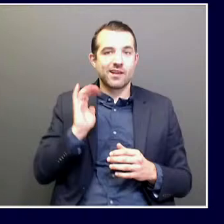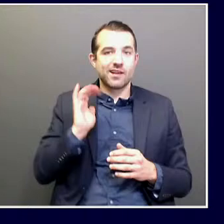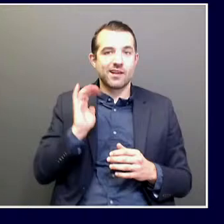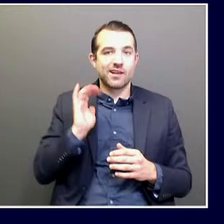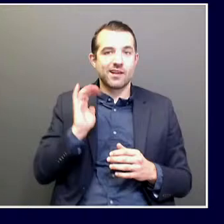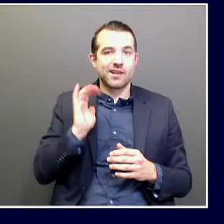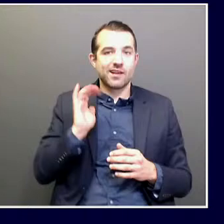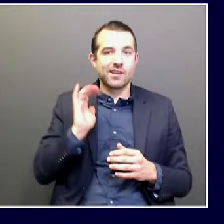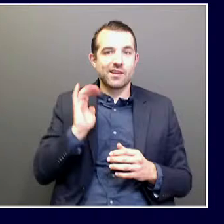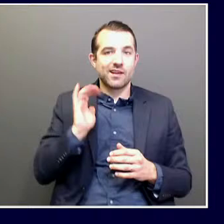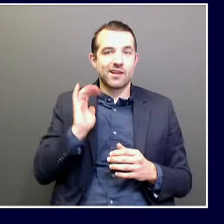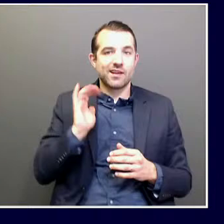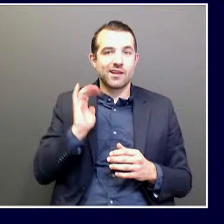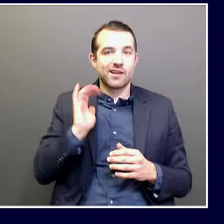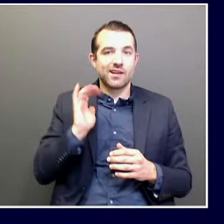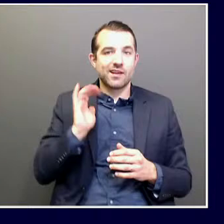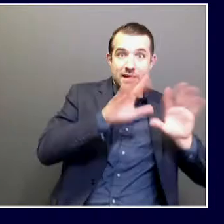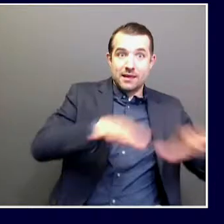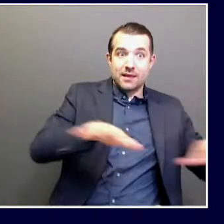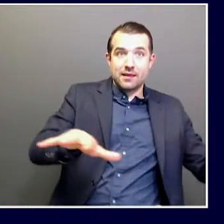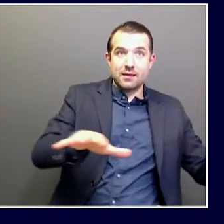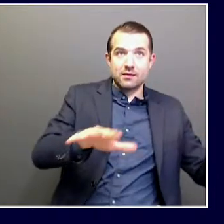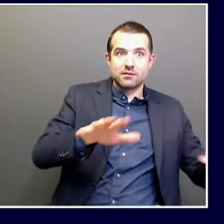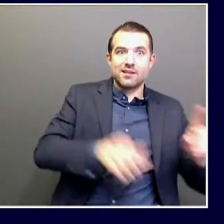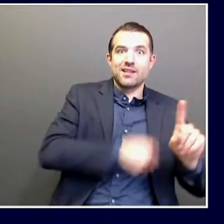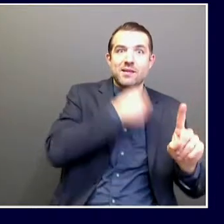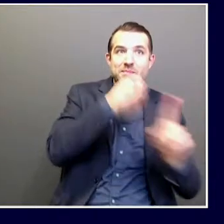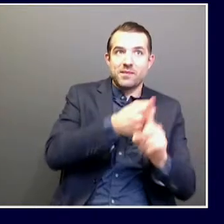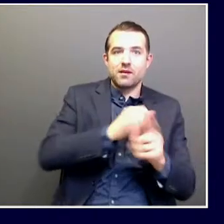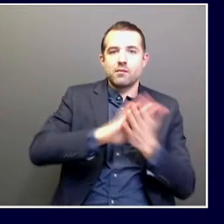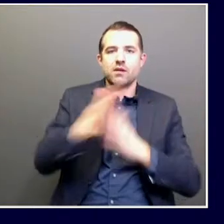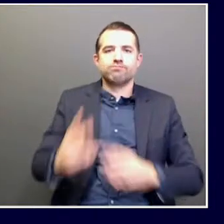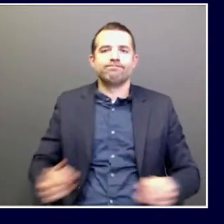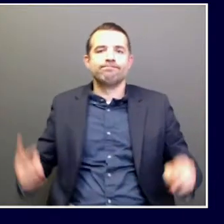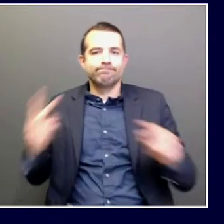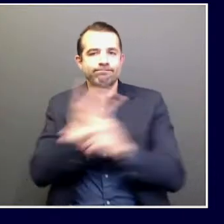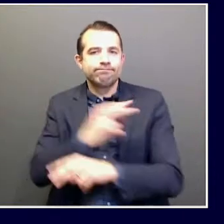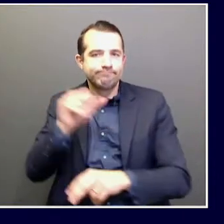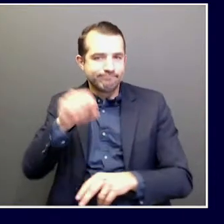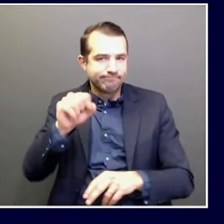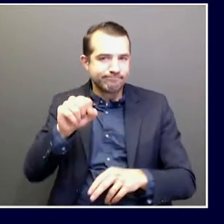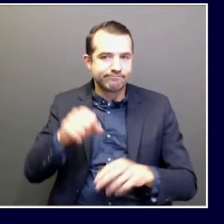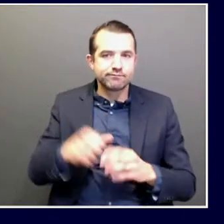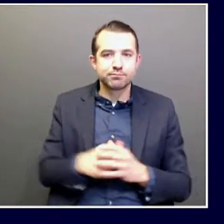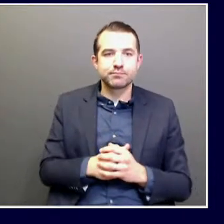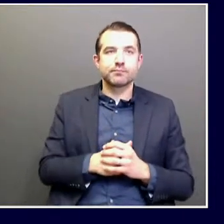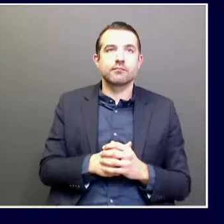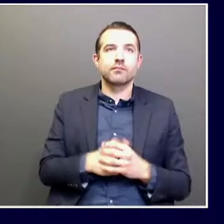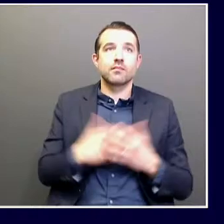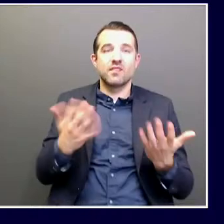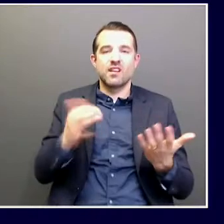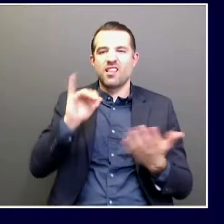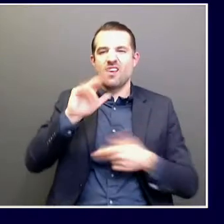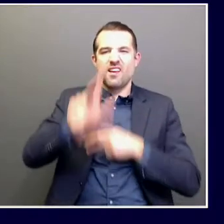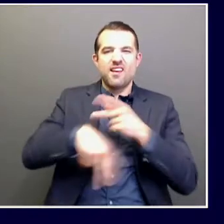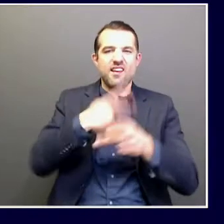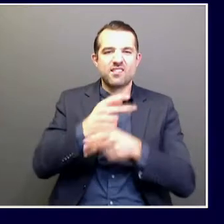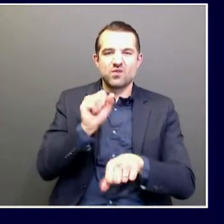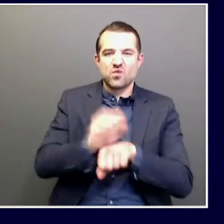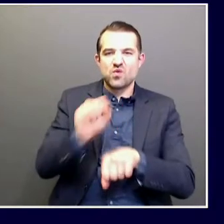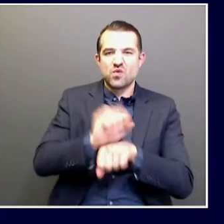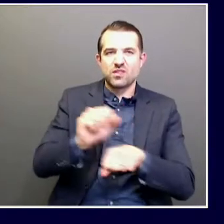pandemic exacerbated it, partly because of the burnout, partly because of just the work that it takes to keep those facilities open